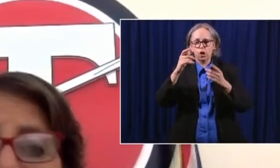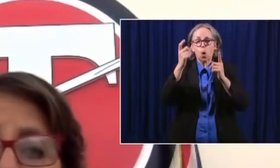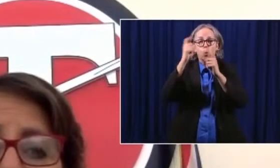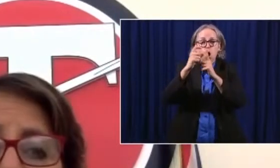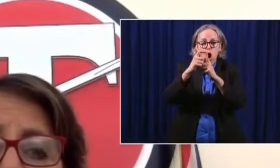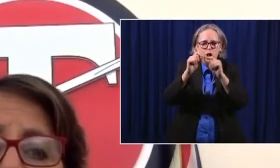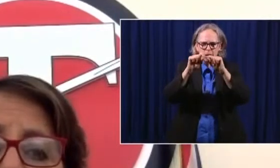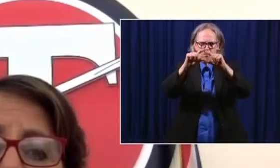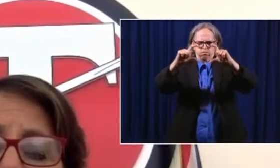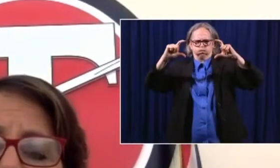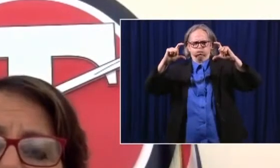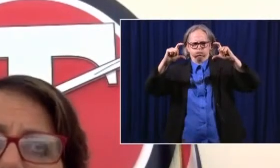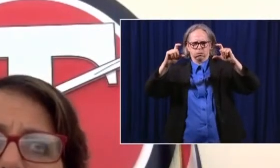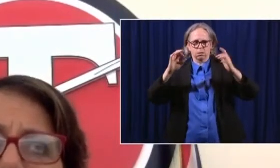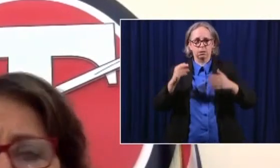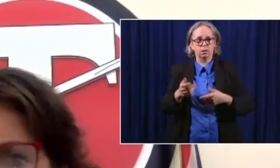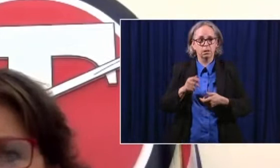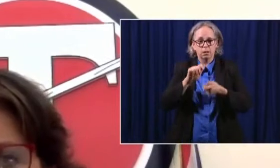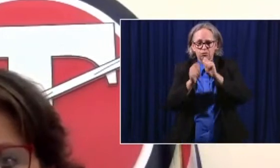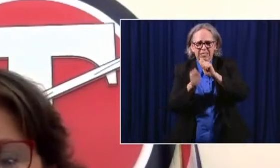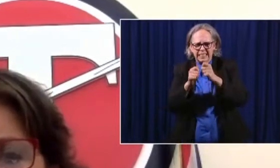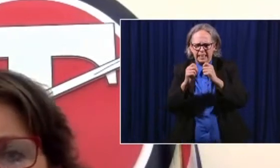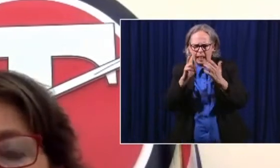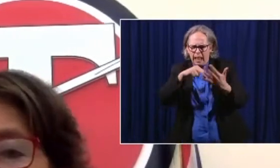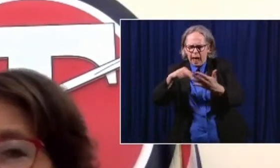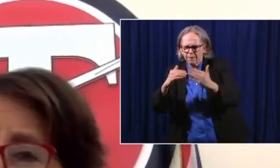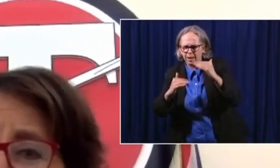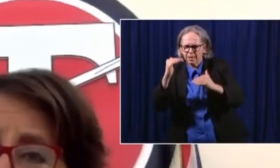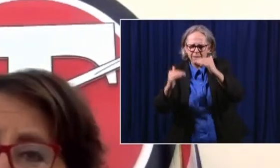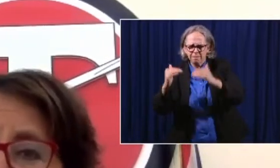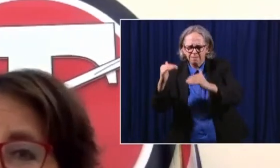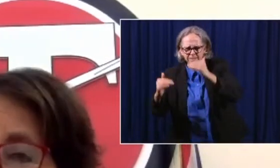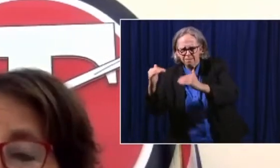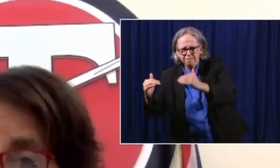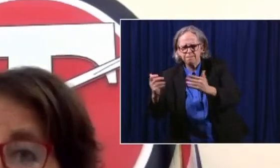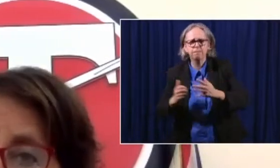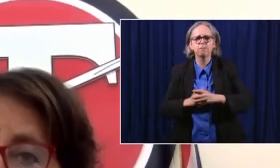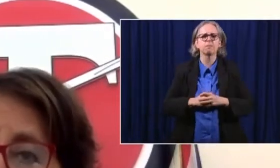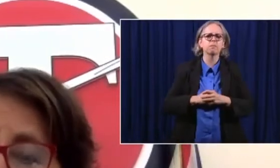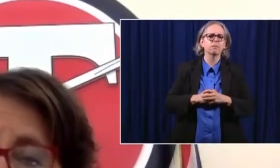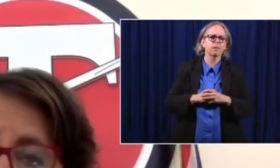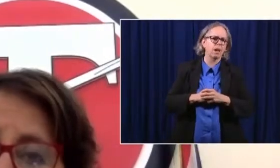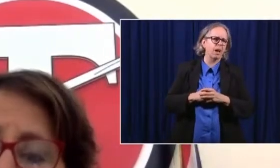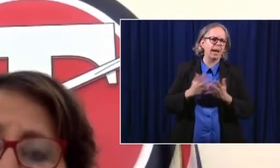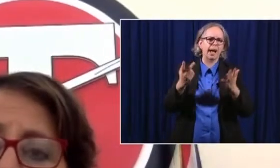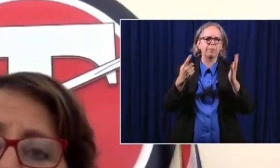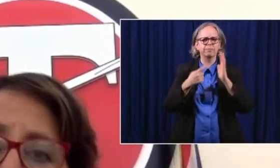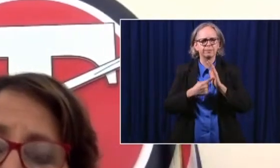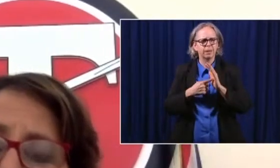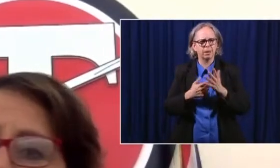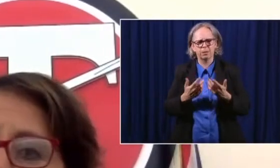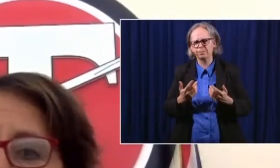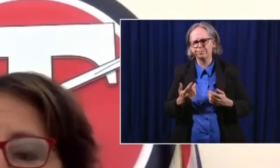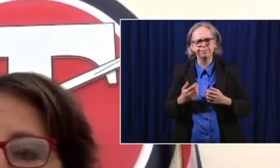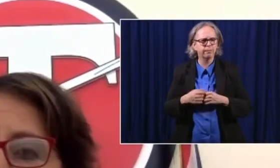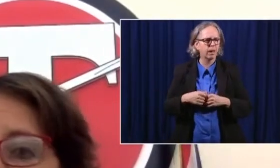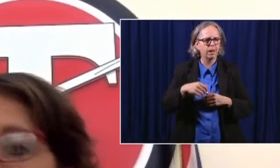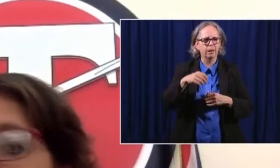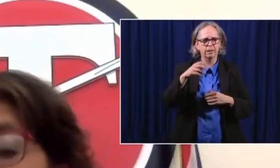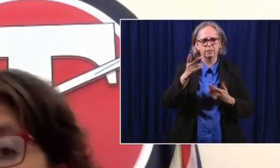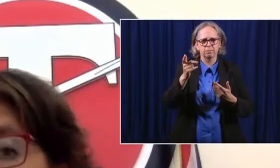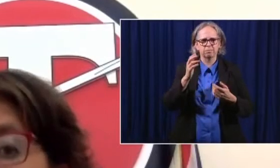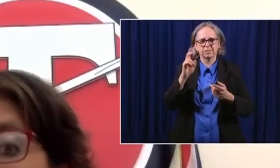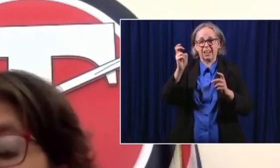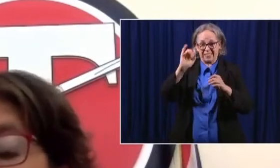they're at. And in addition to that, just like if the students were in the school setting, our intervention specialists